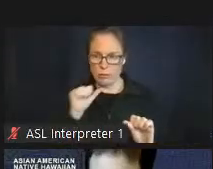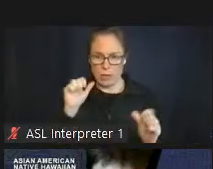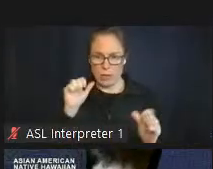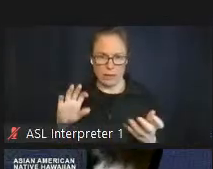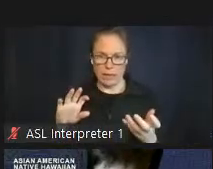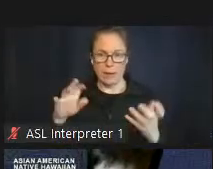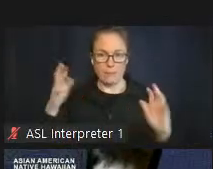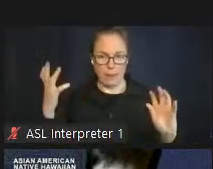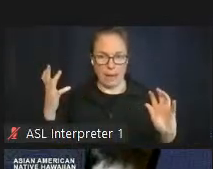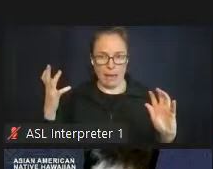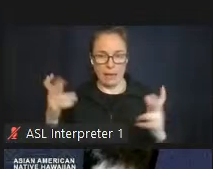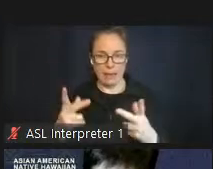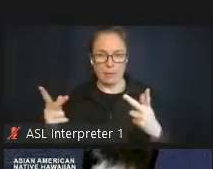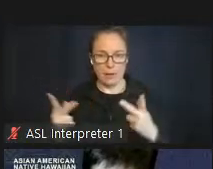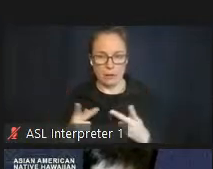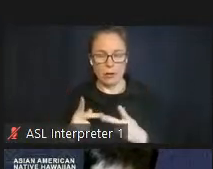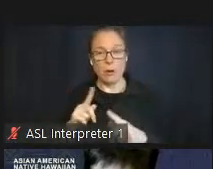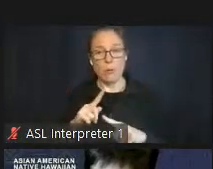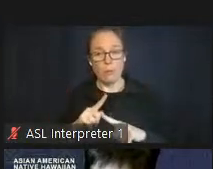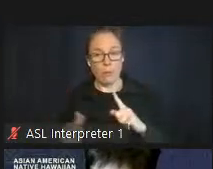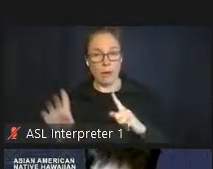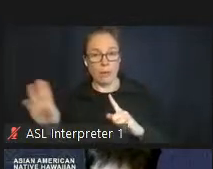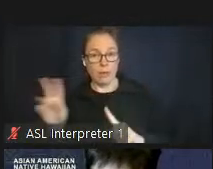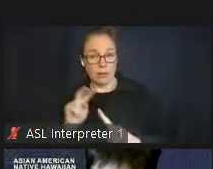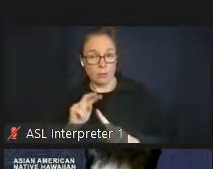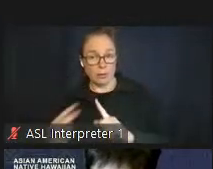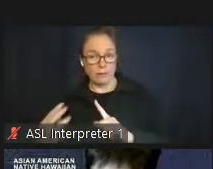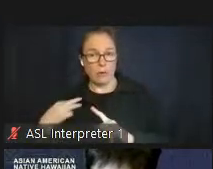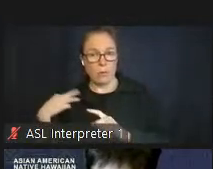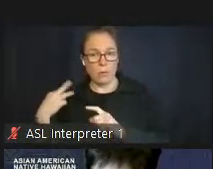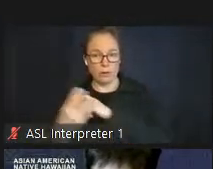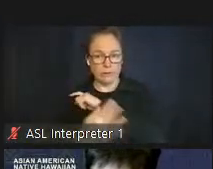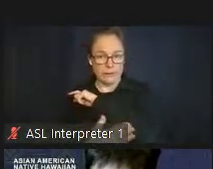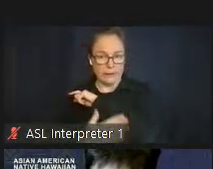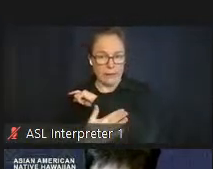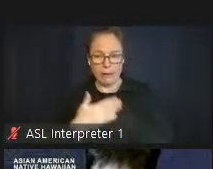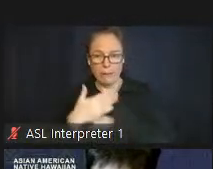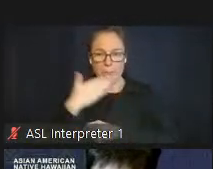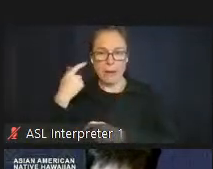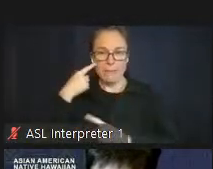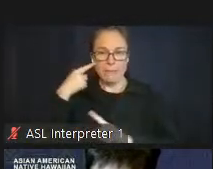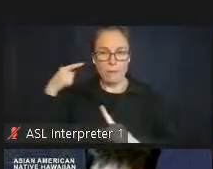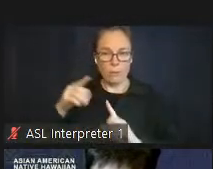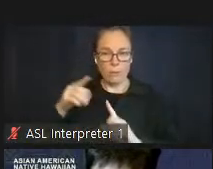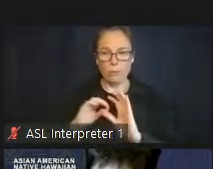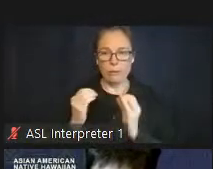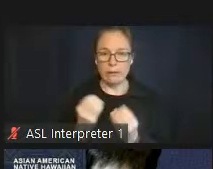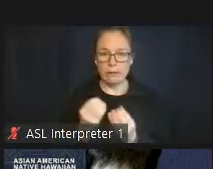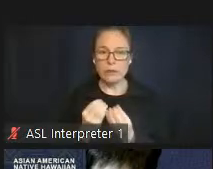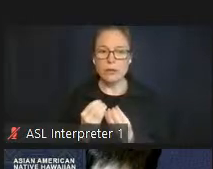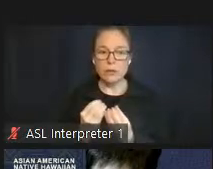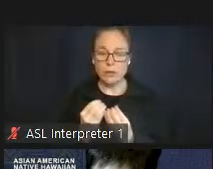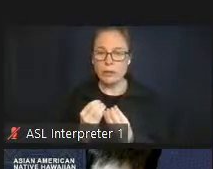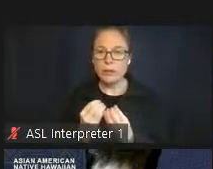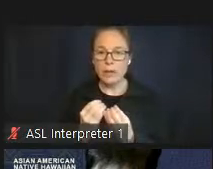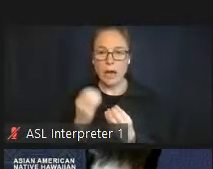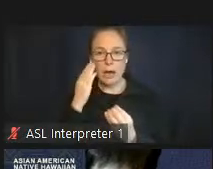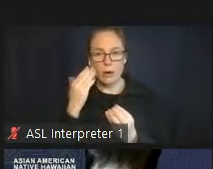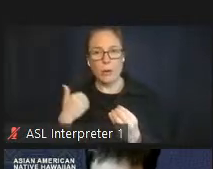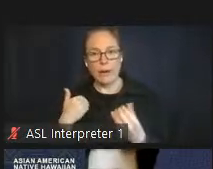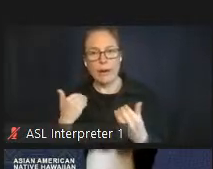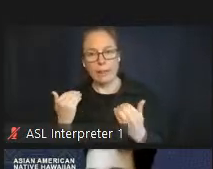at it through that one Washington County lens of what's best for the organization, knowing we have limited and strained